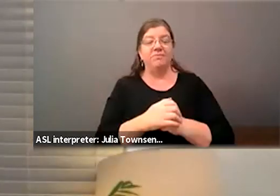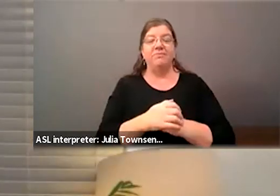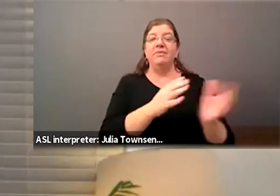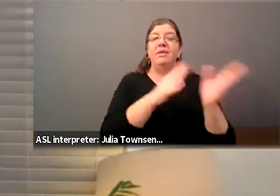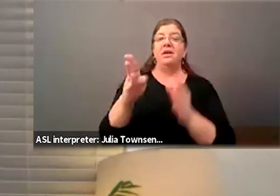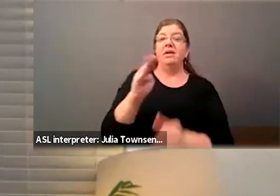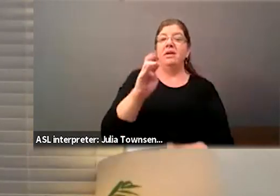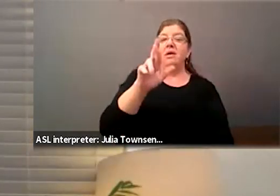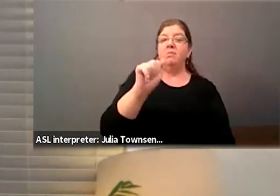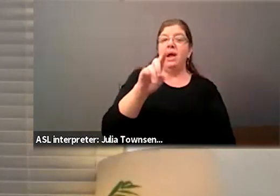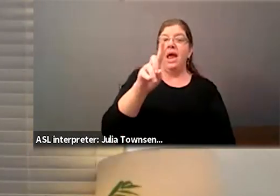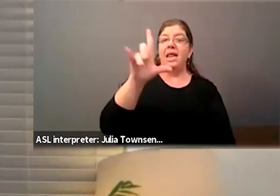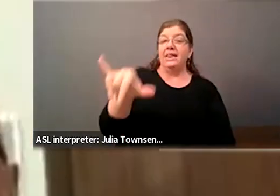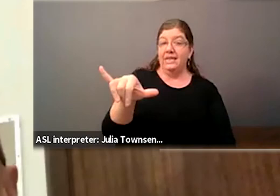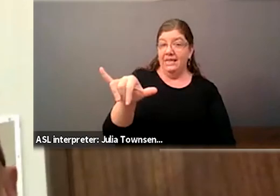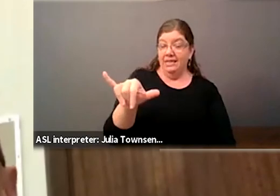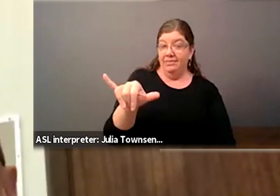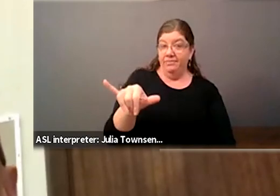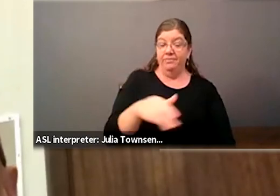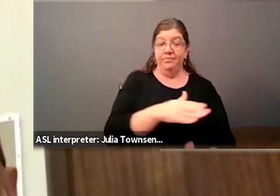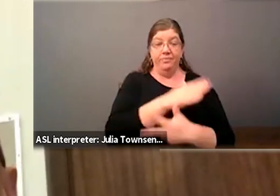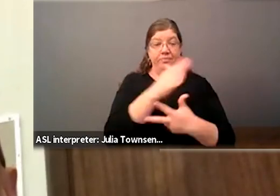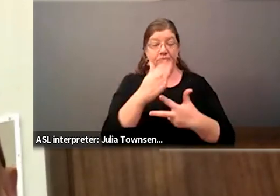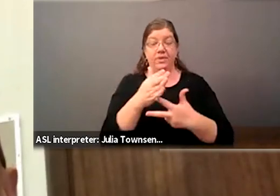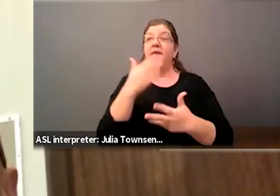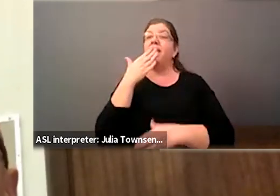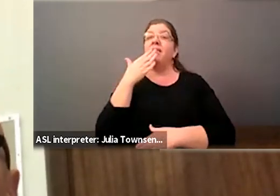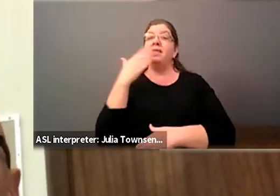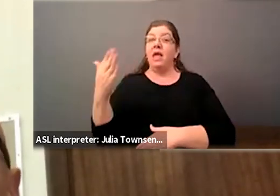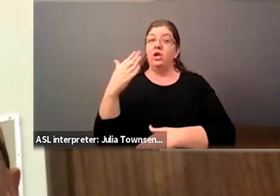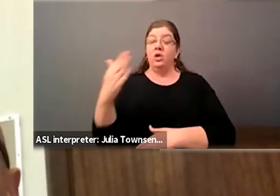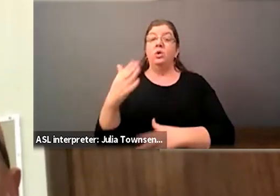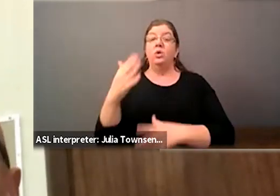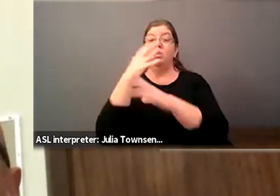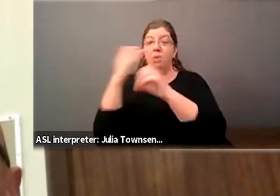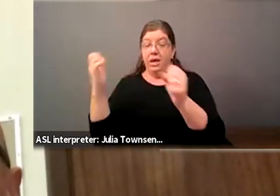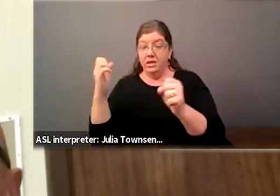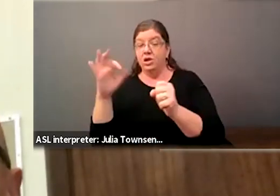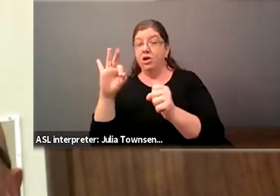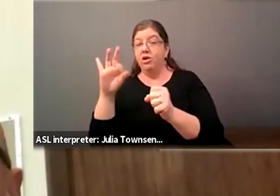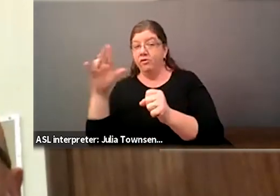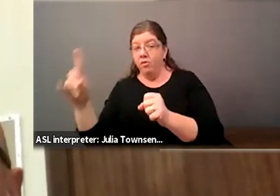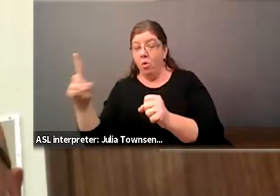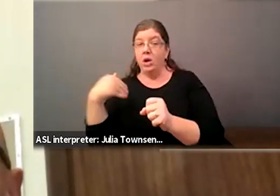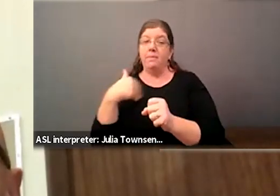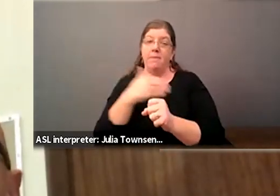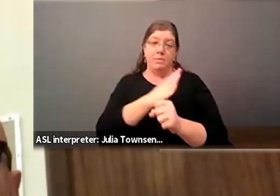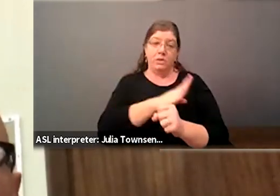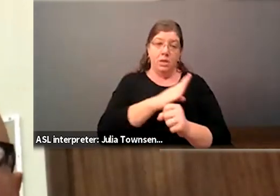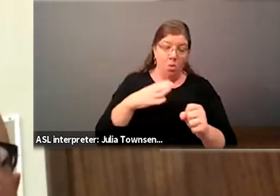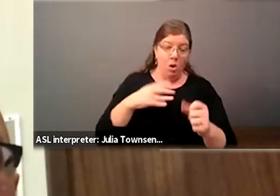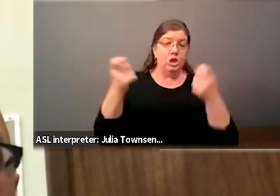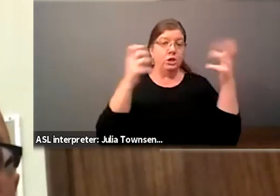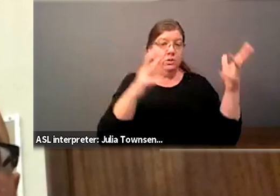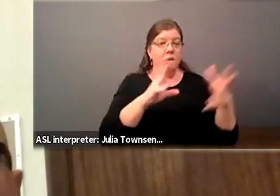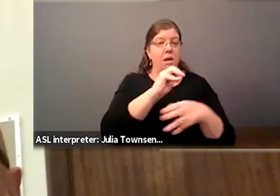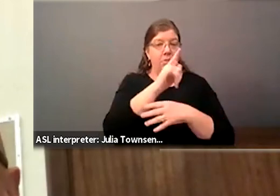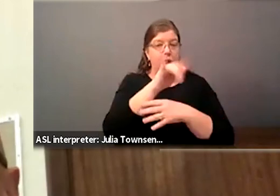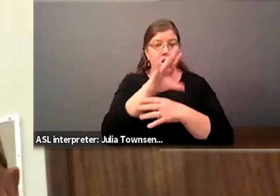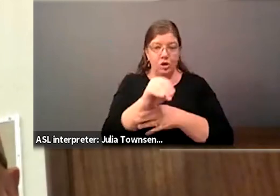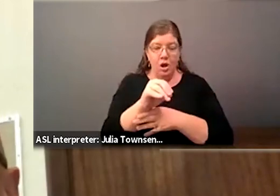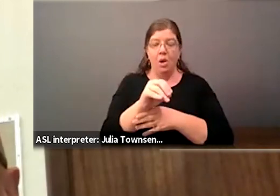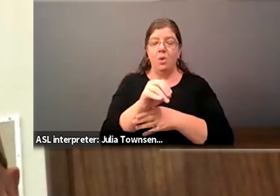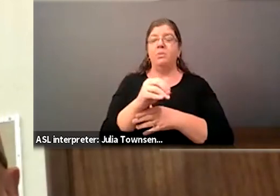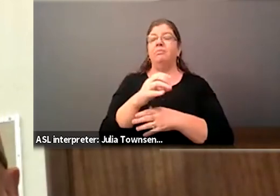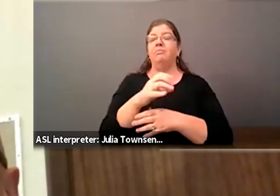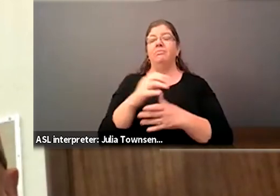bradley you know thank you uh president ford members of the board superintendent maldonado uh cabinet my fellow colleagues principals